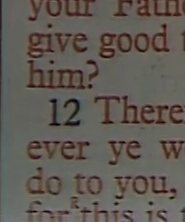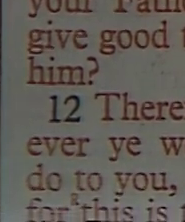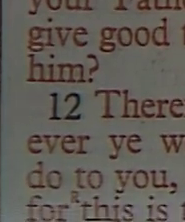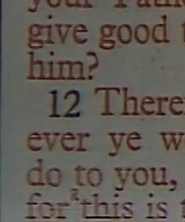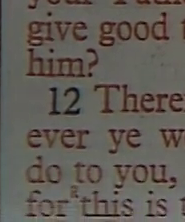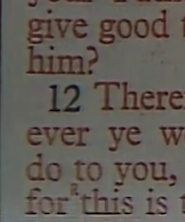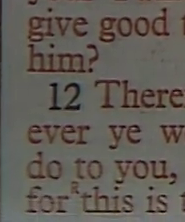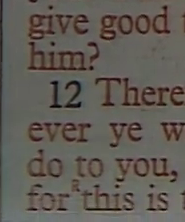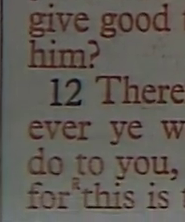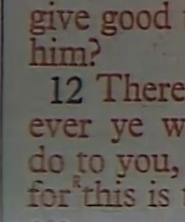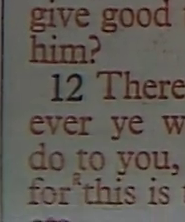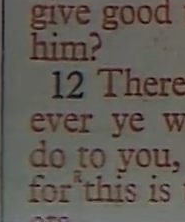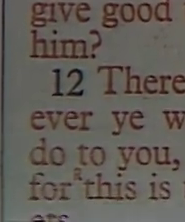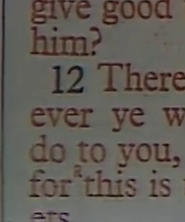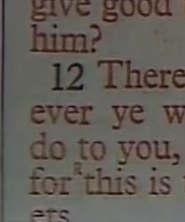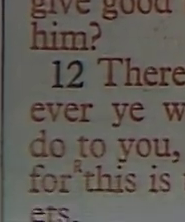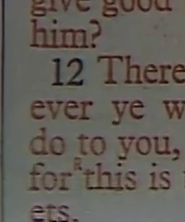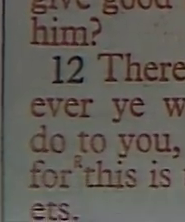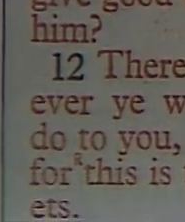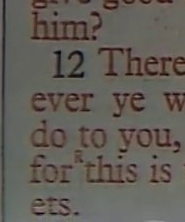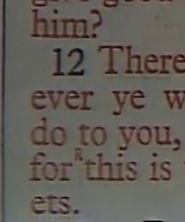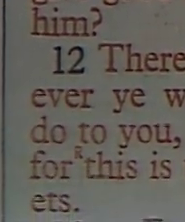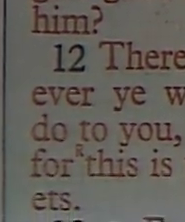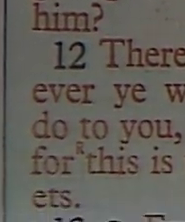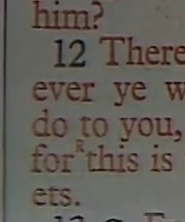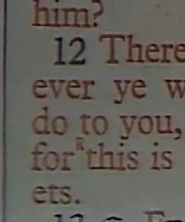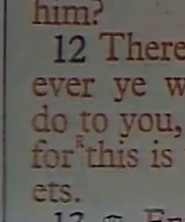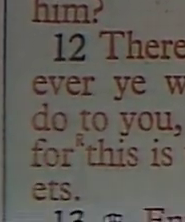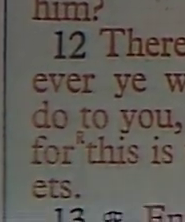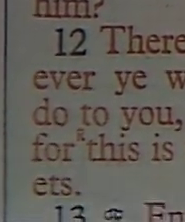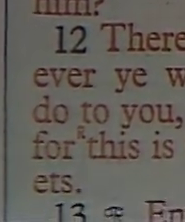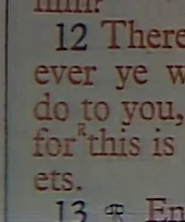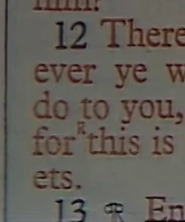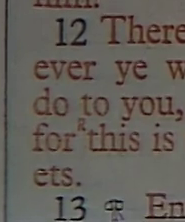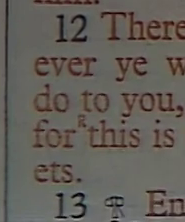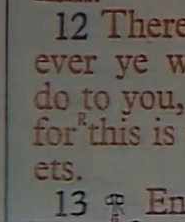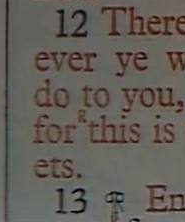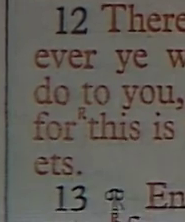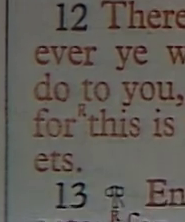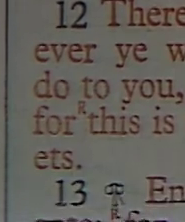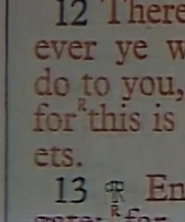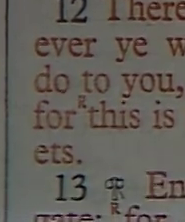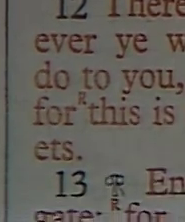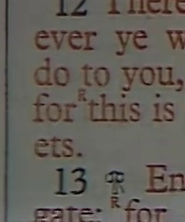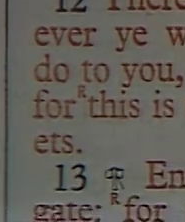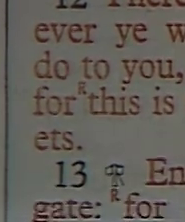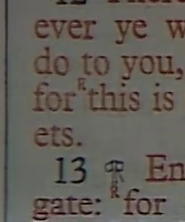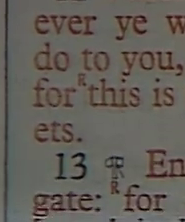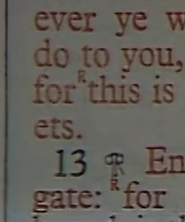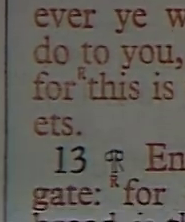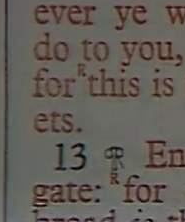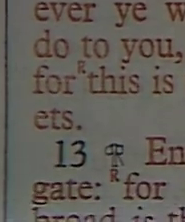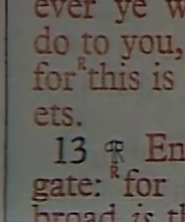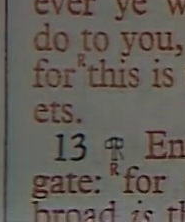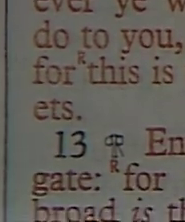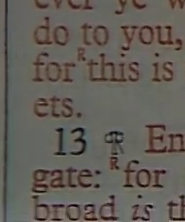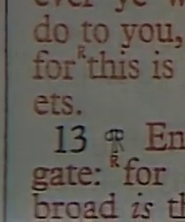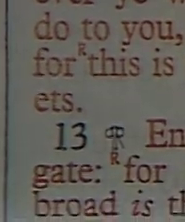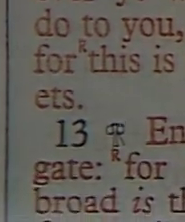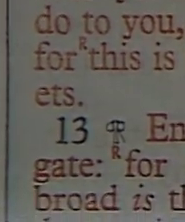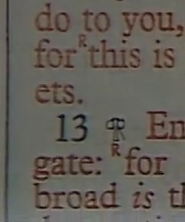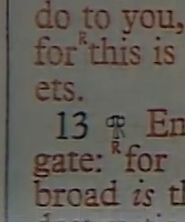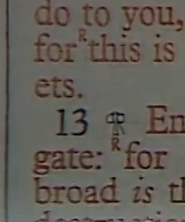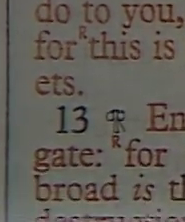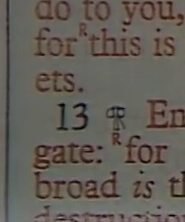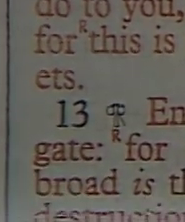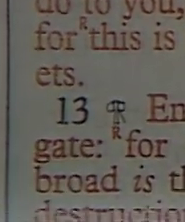then, being evil, know how to give good gifts unto your children, how much more shall your Father, which is in heaven, give good things to them that ask